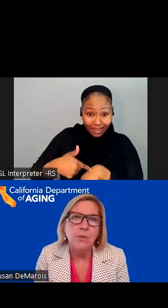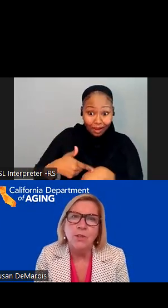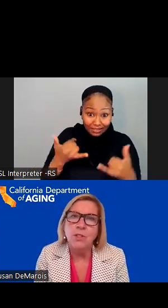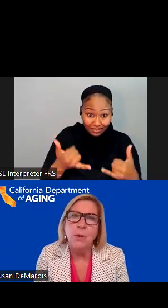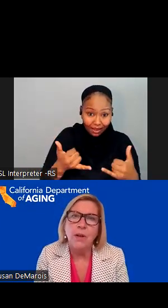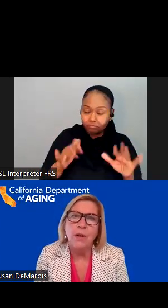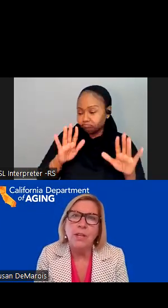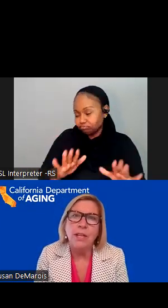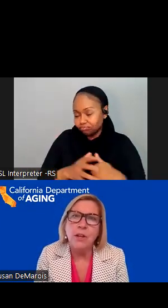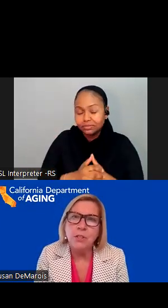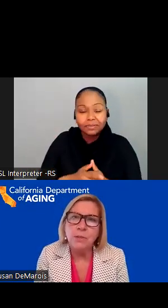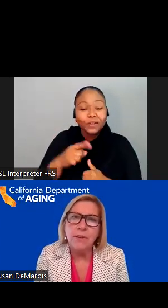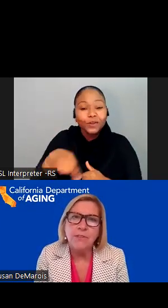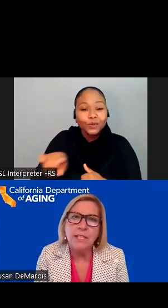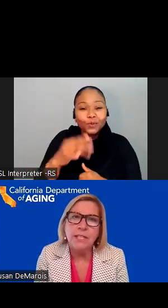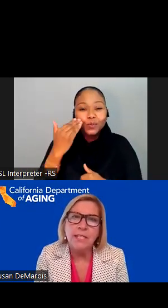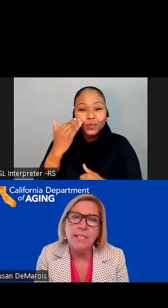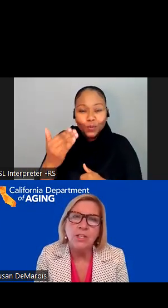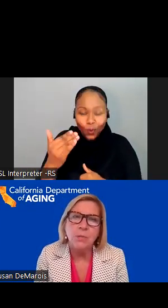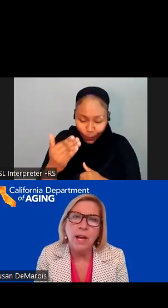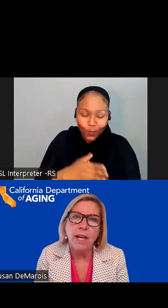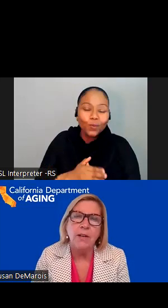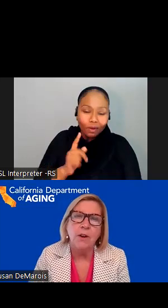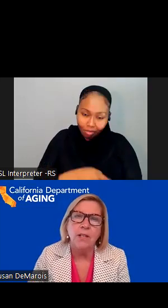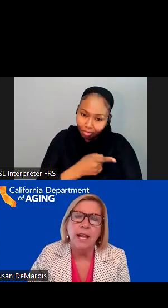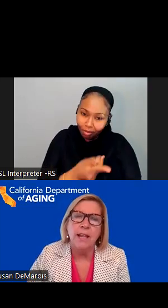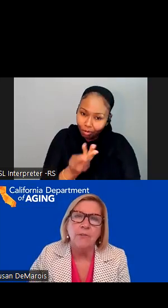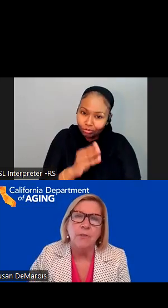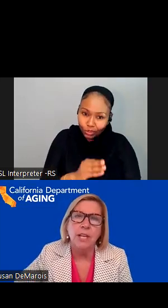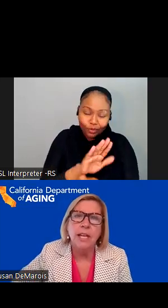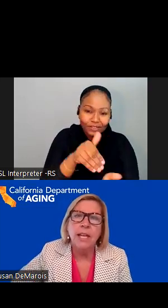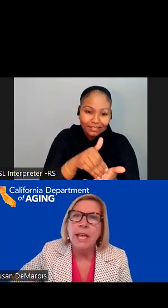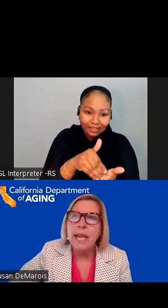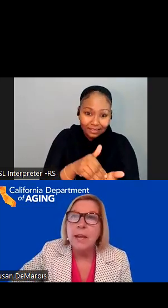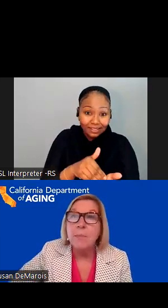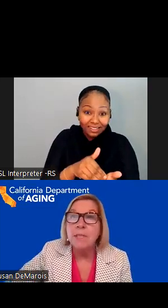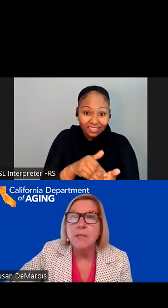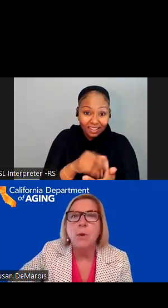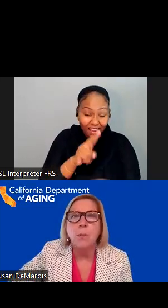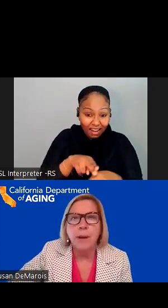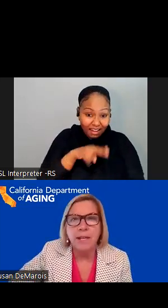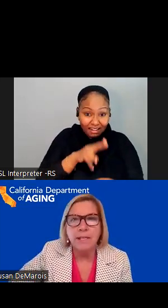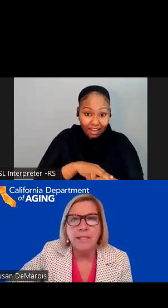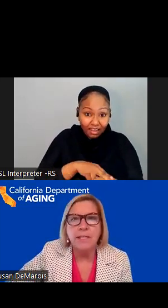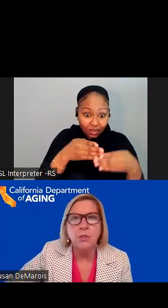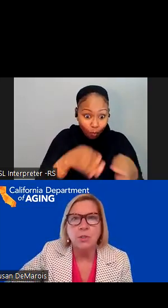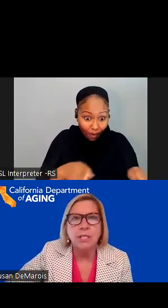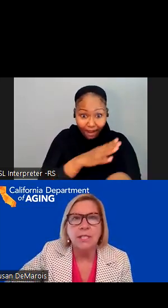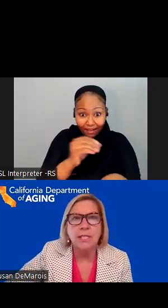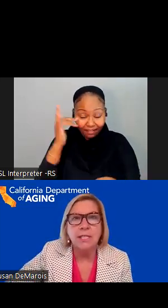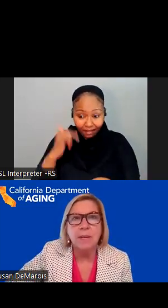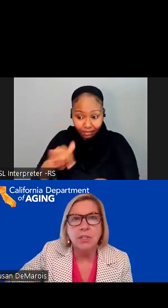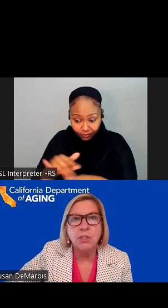audience knows all too well that long-term care facilities nationwide and across California implemented robust